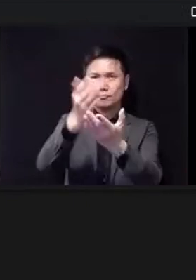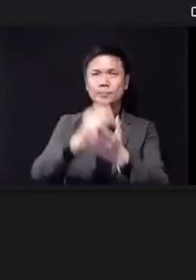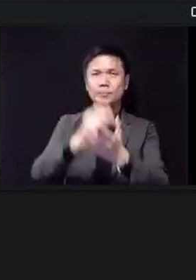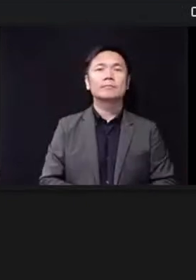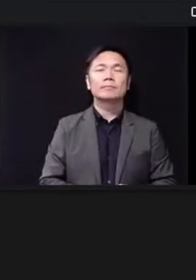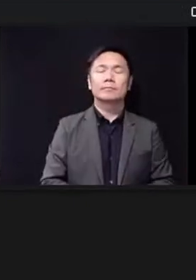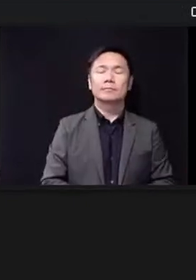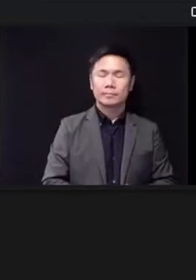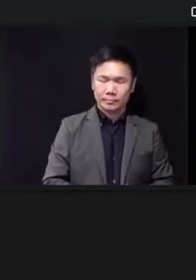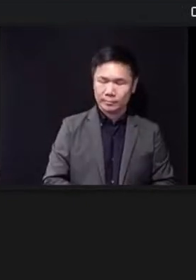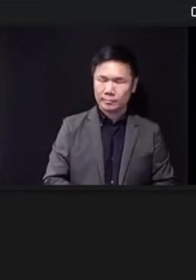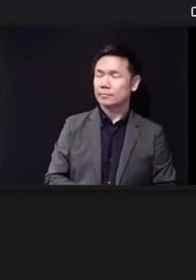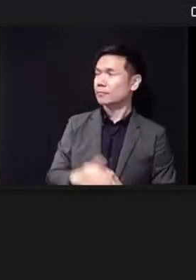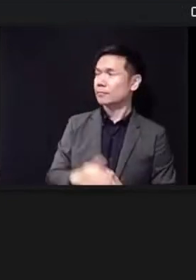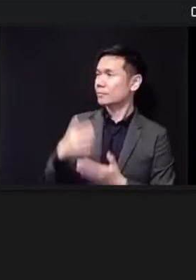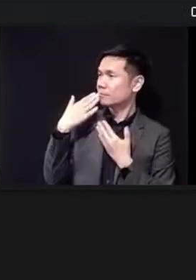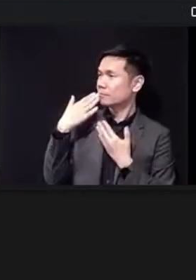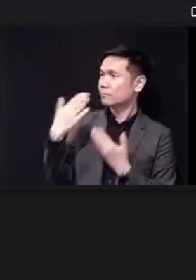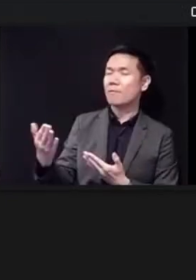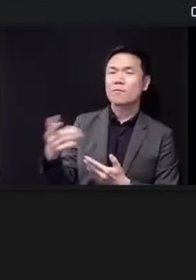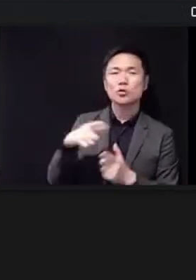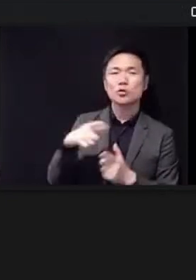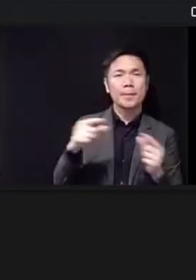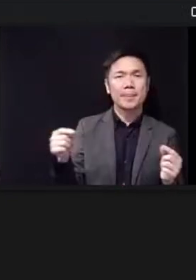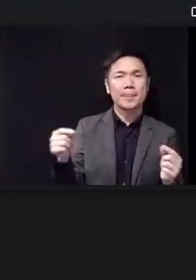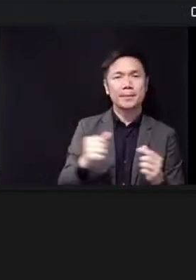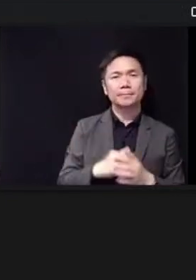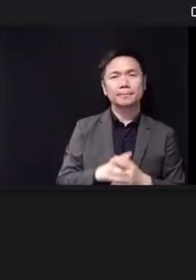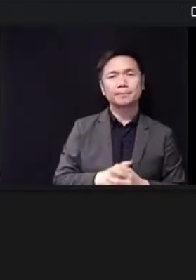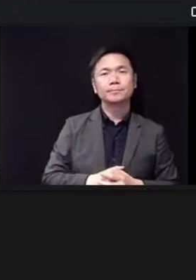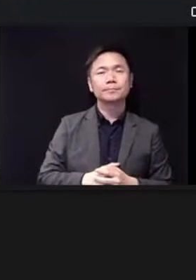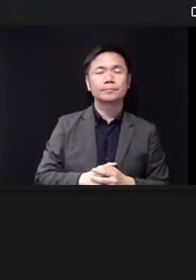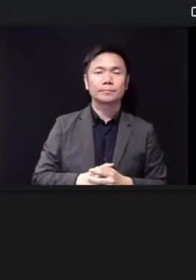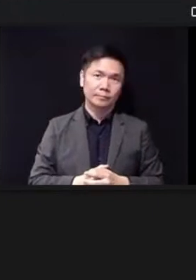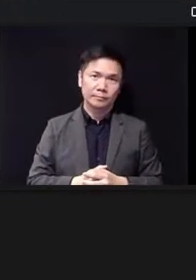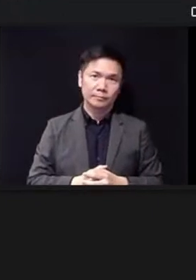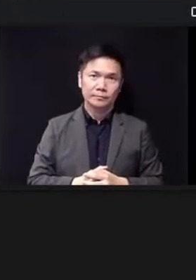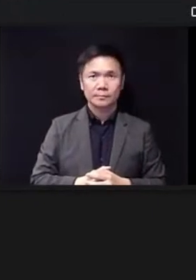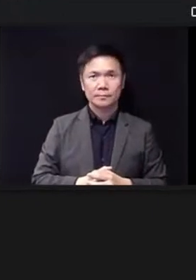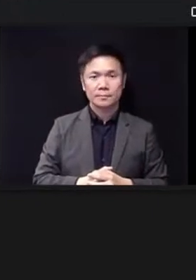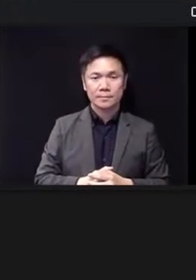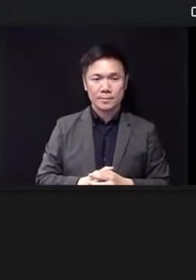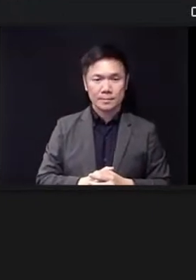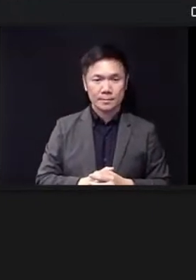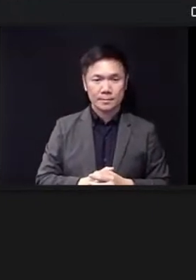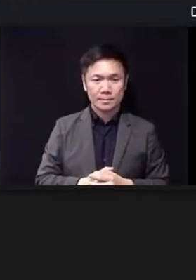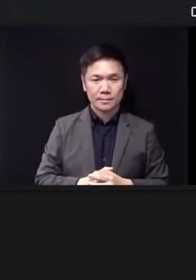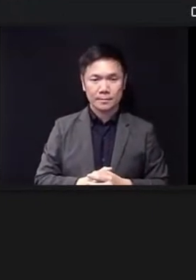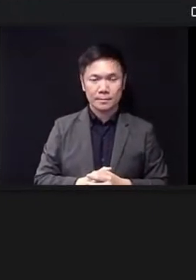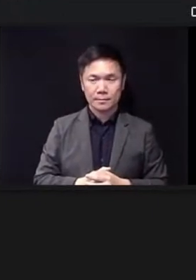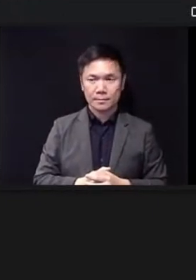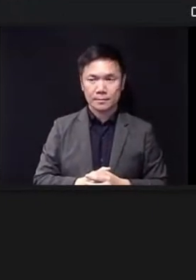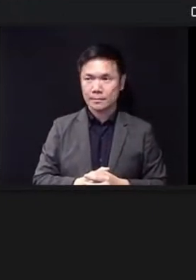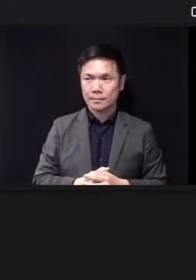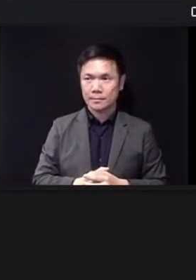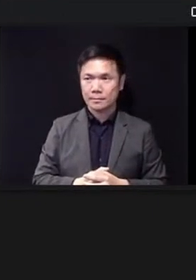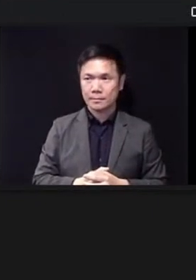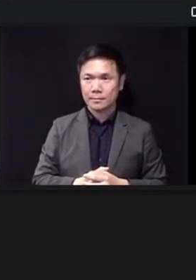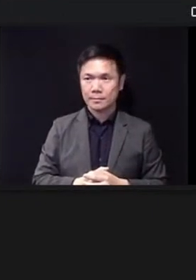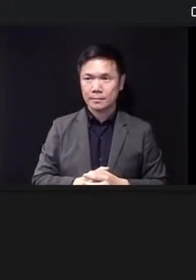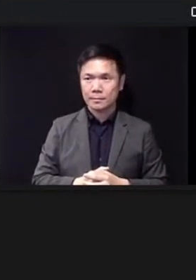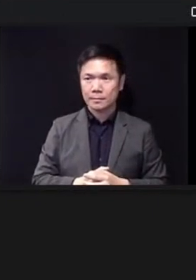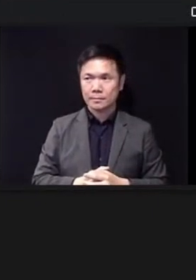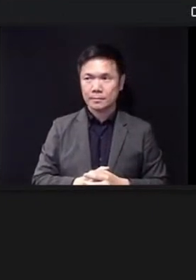Thank you very much to the distinguished delegate from Japan. May I see any reaction